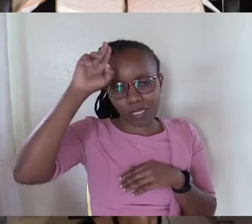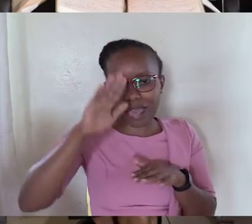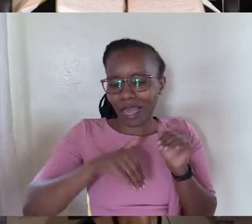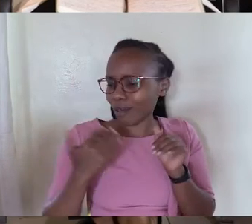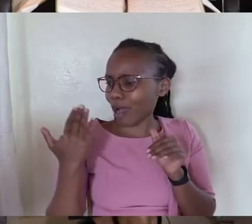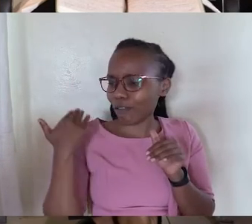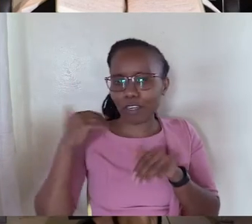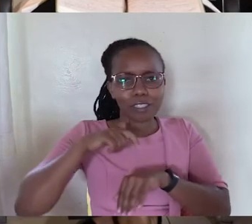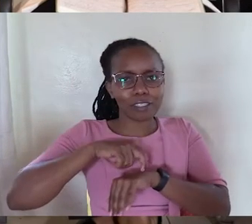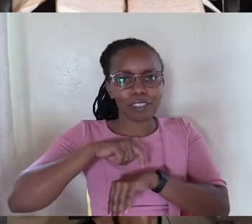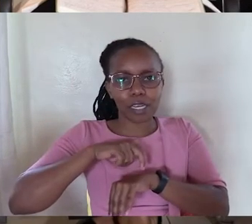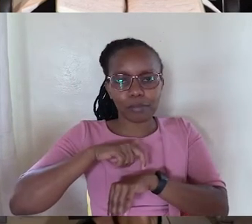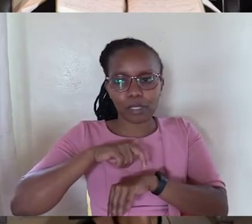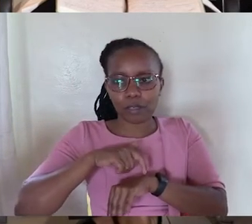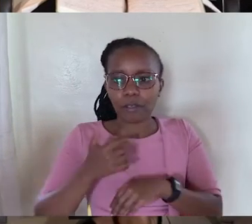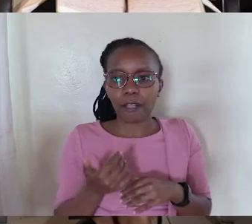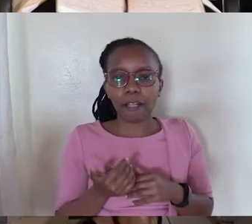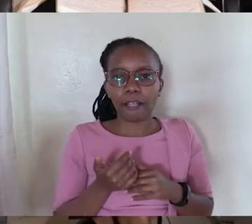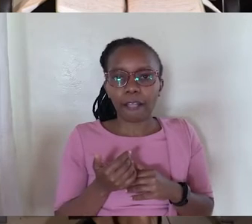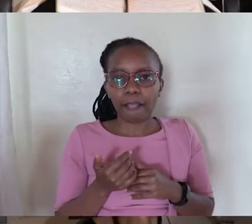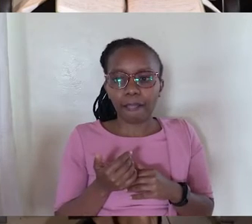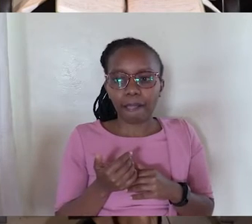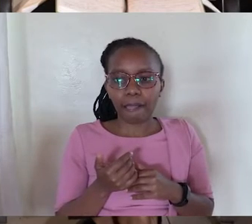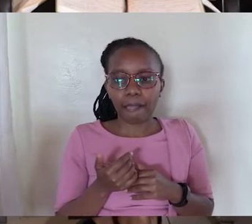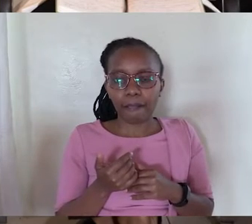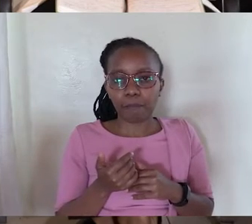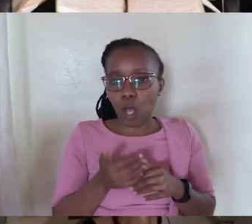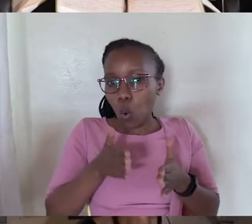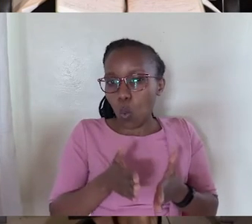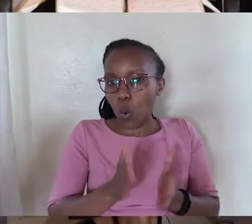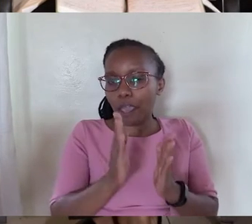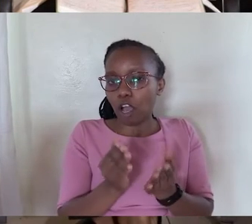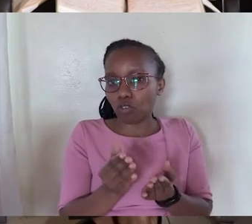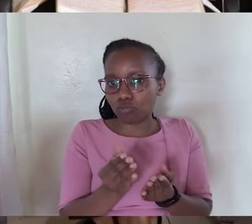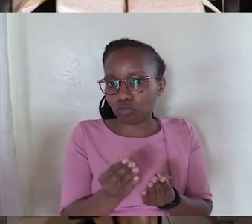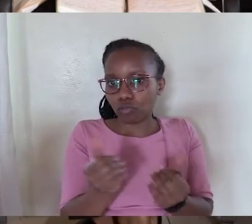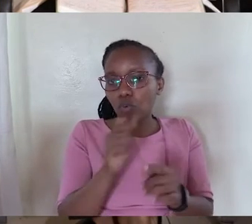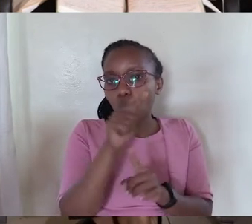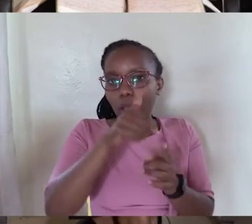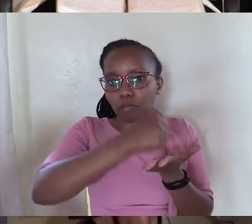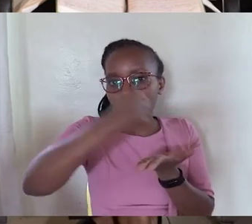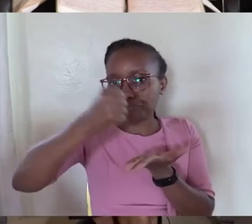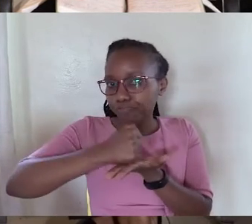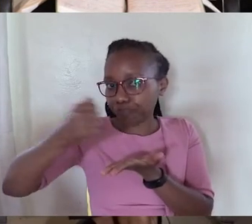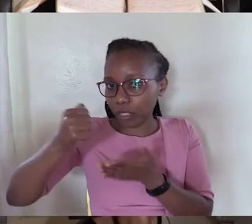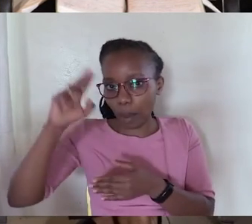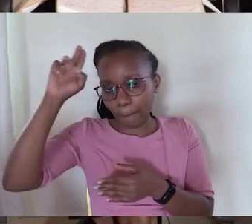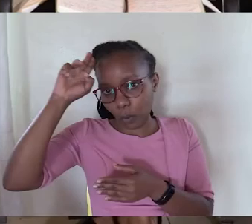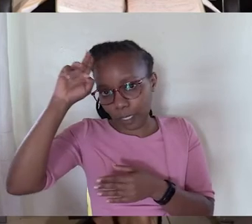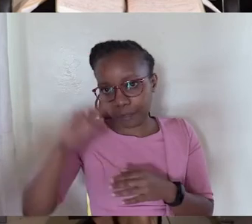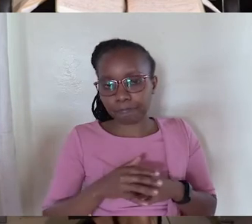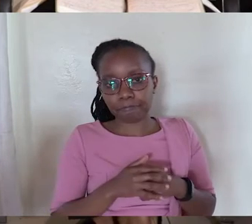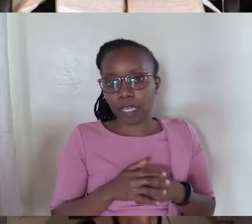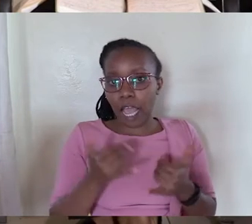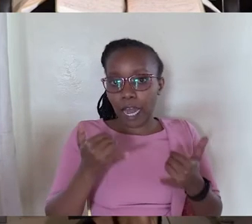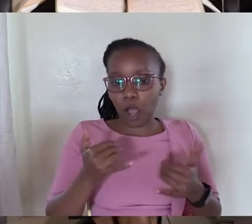you know, reactionary mode of response where they deploy lethal force. So So one of the things we have